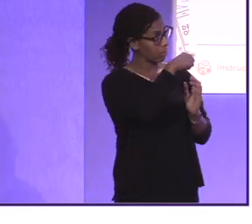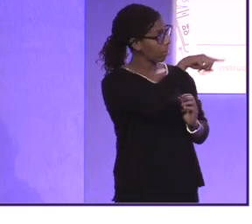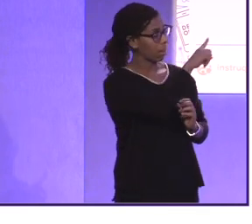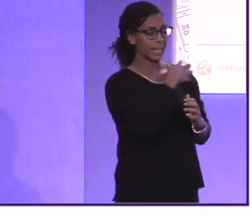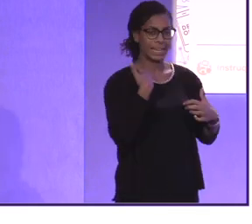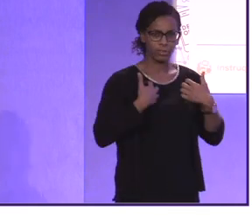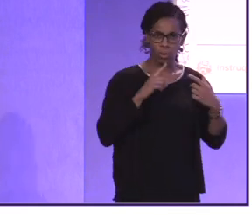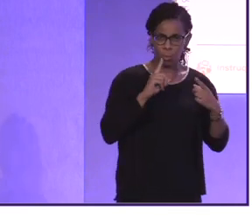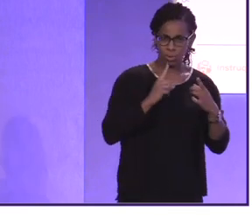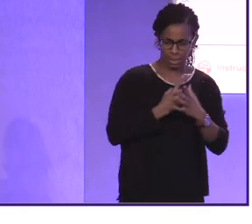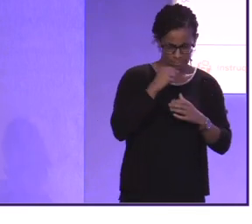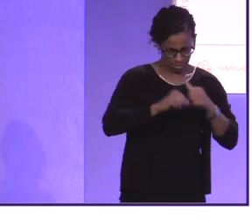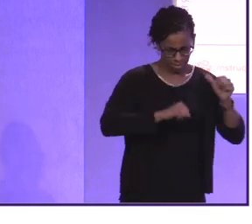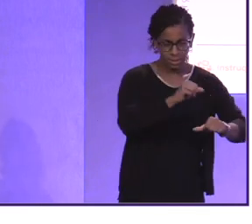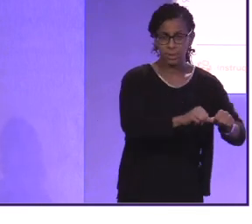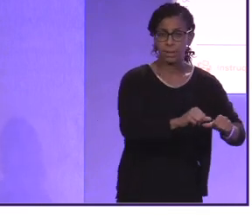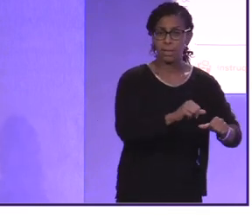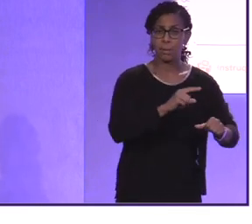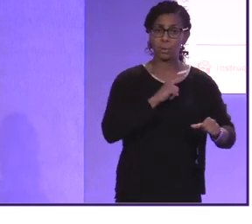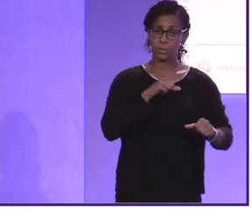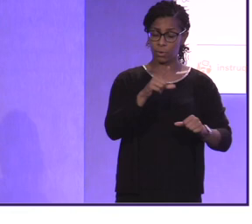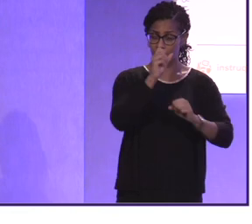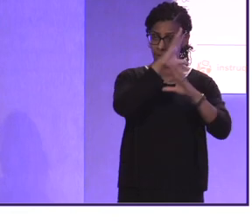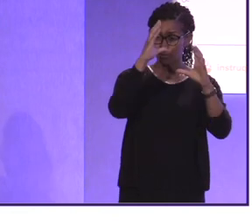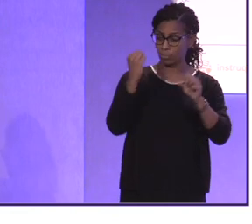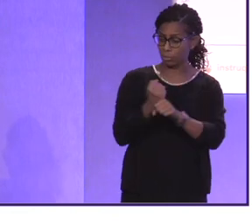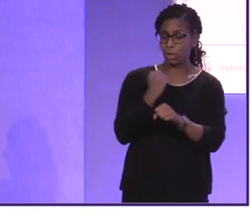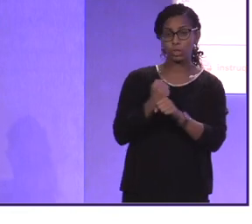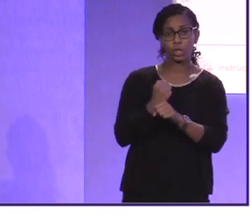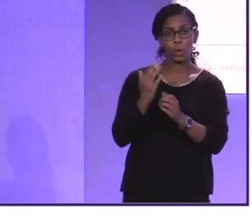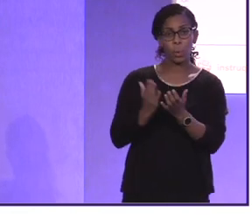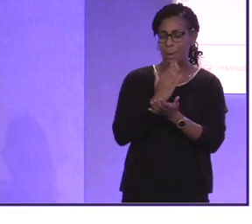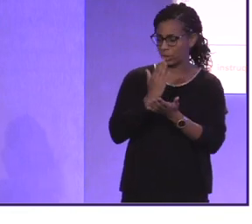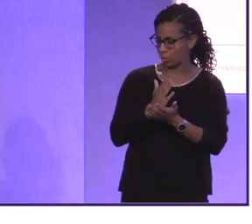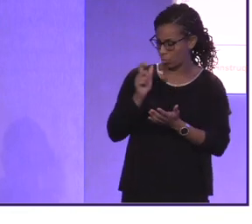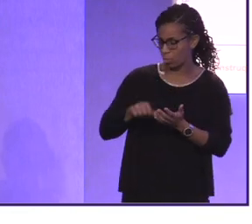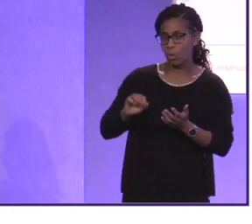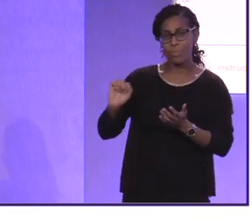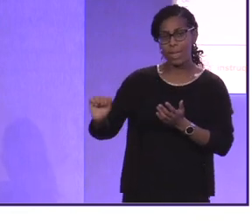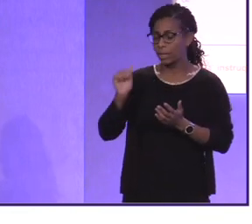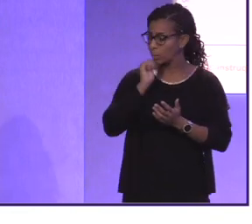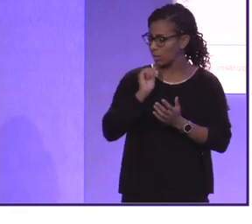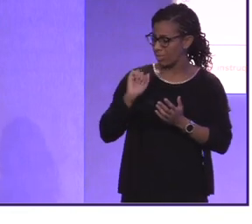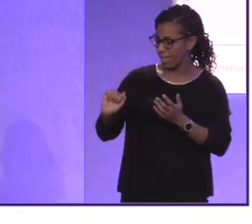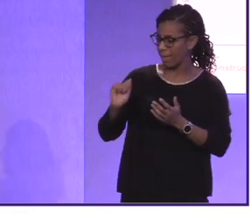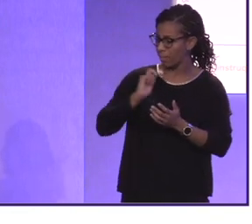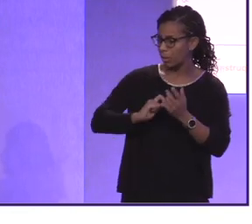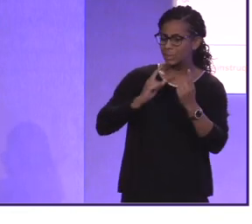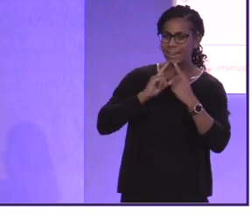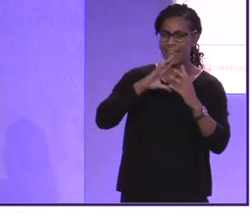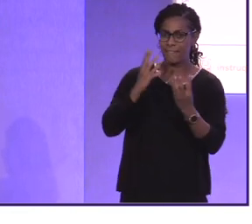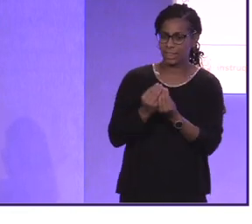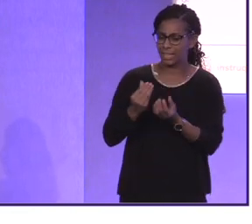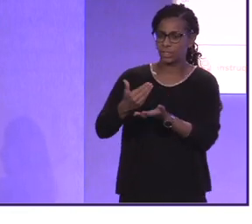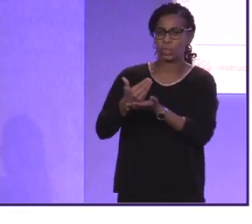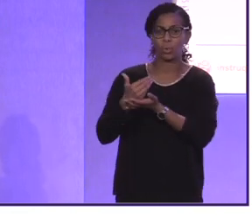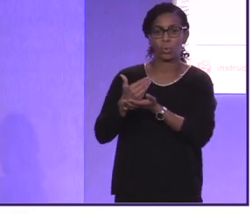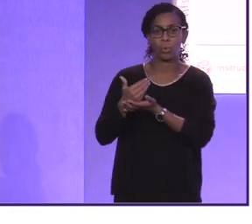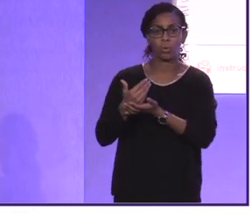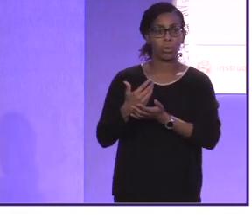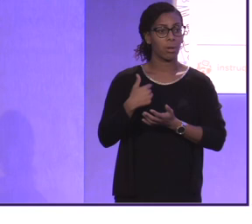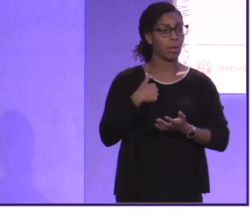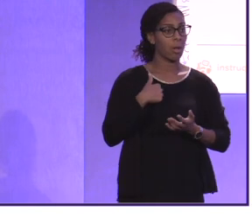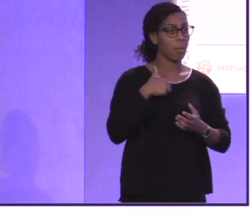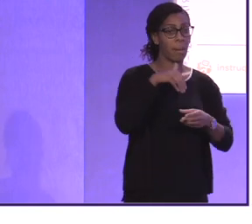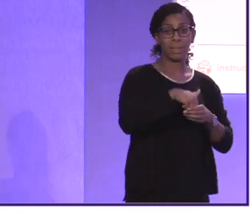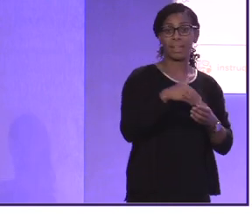pipeline, because ultimately if you have a production in mind, the end users want to make sure that their personal data is secure and safe on it, right? Mm-hmm. As a sales and marketing person, I might want